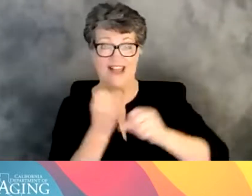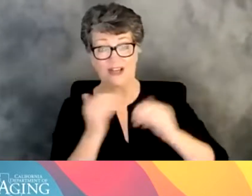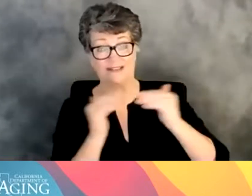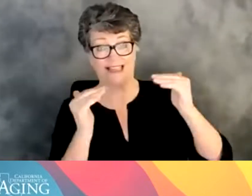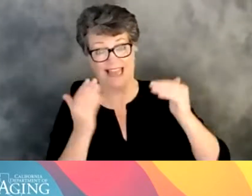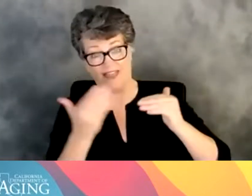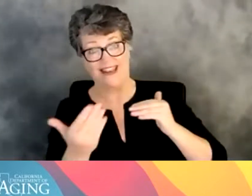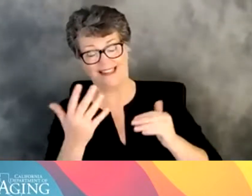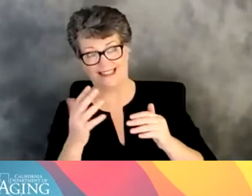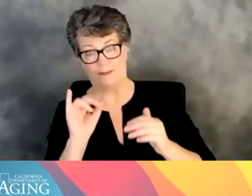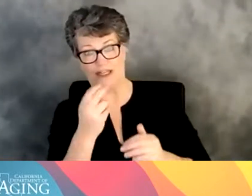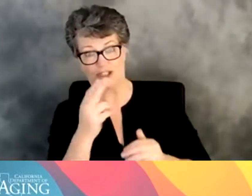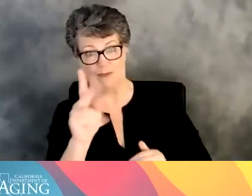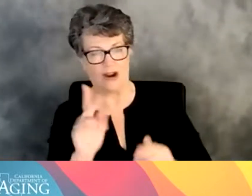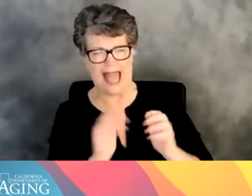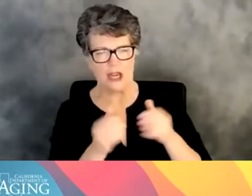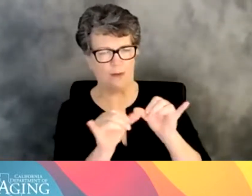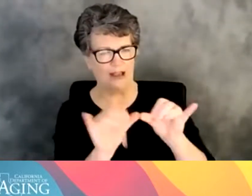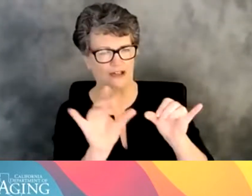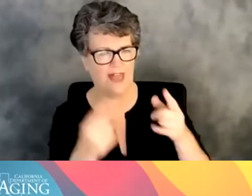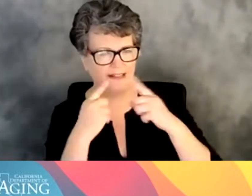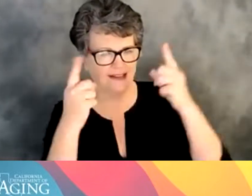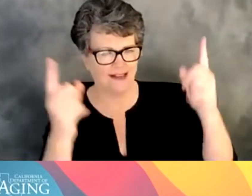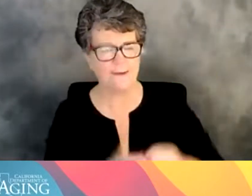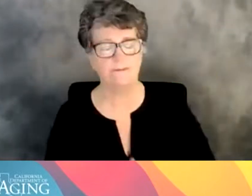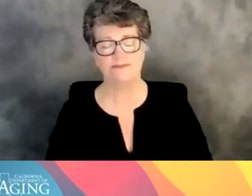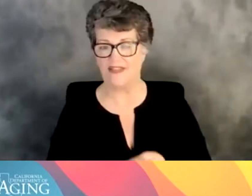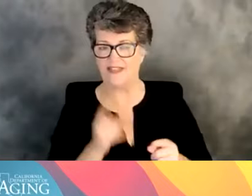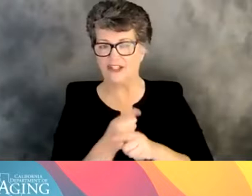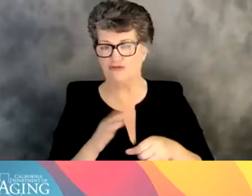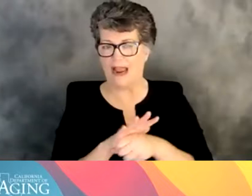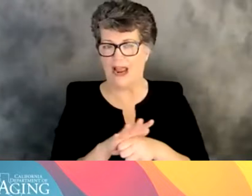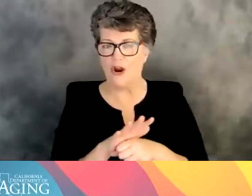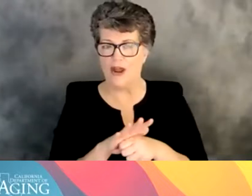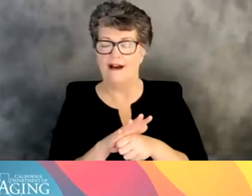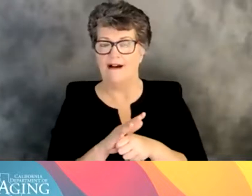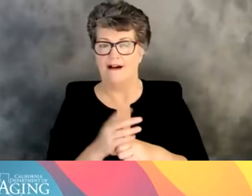next, benchmark. So I think that's a ripe area for broad,